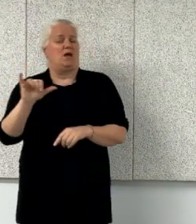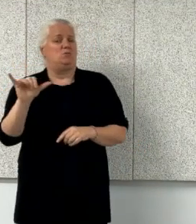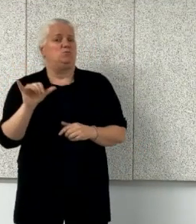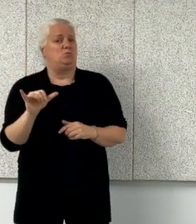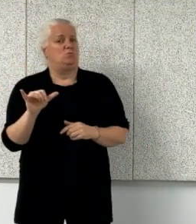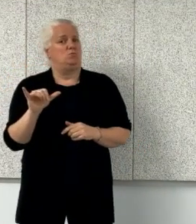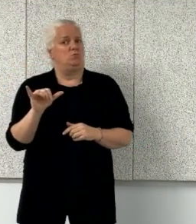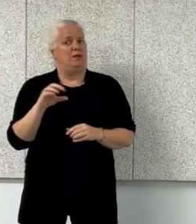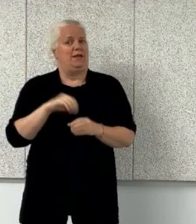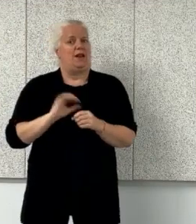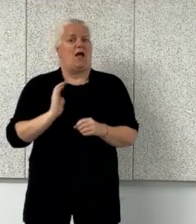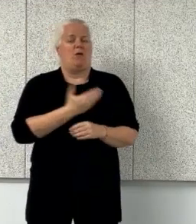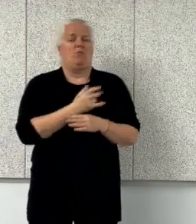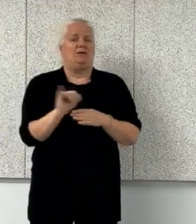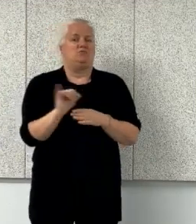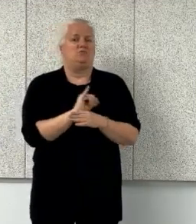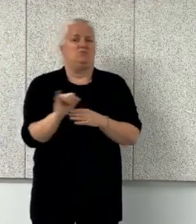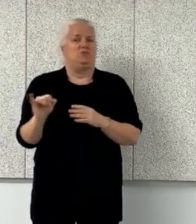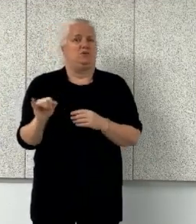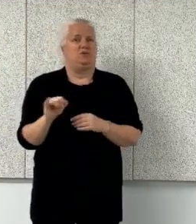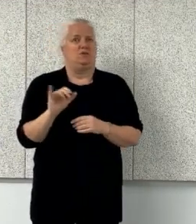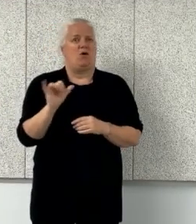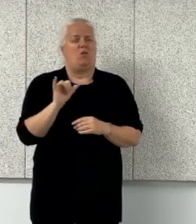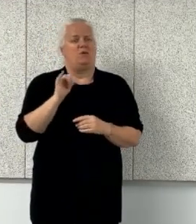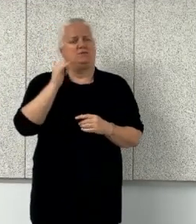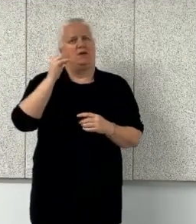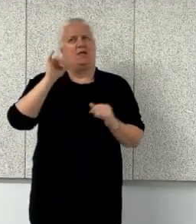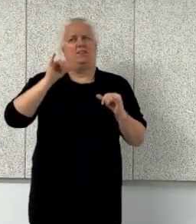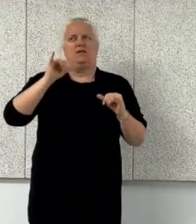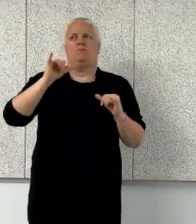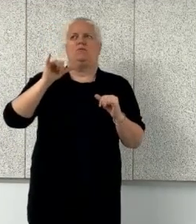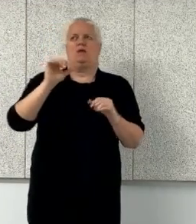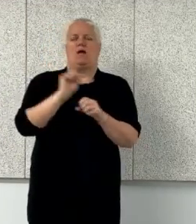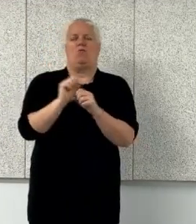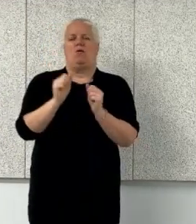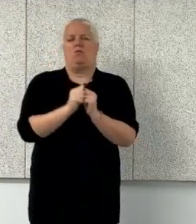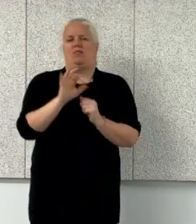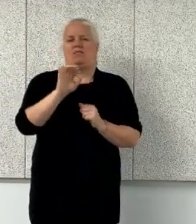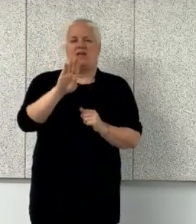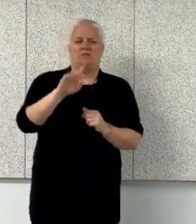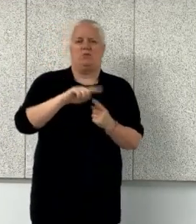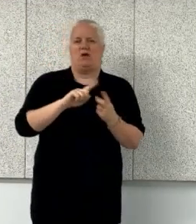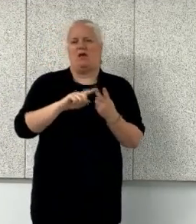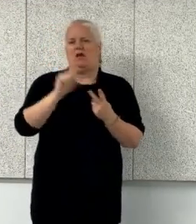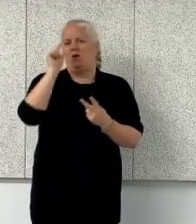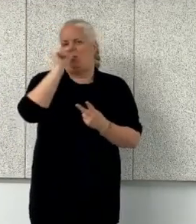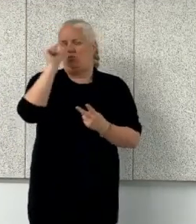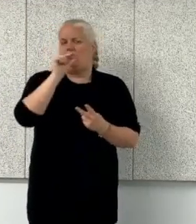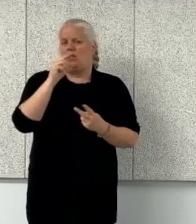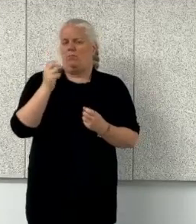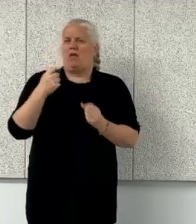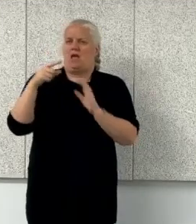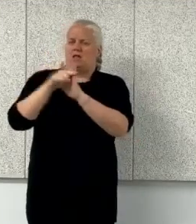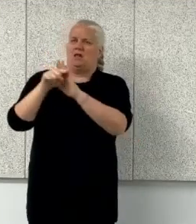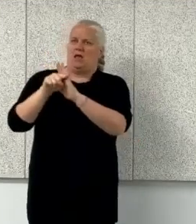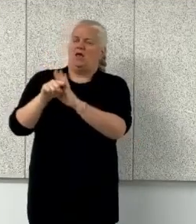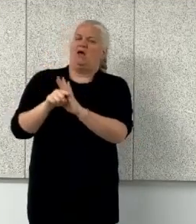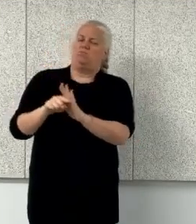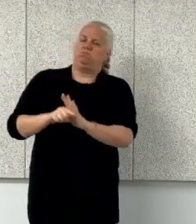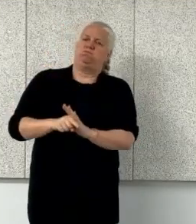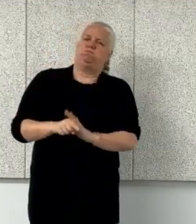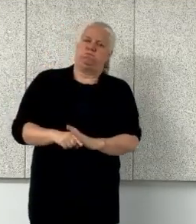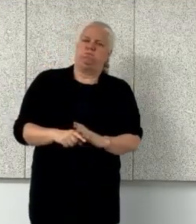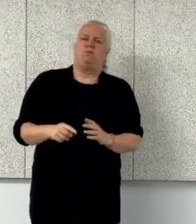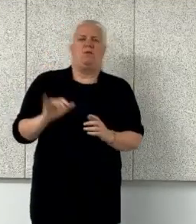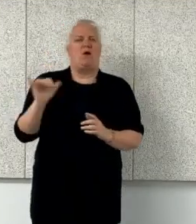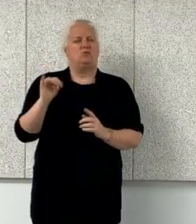industry. I kind of always remind myself, like, I work predominantly with like Meta and Google, which there are lots and lots of downsides to those companies, but I always